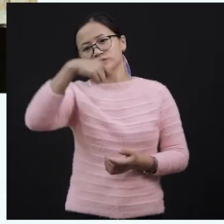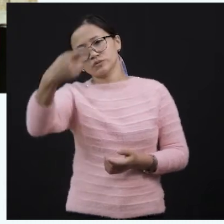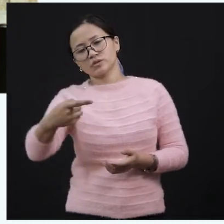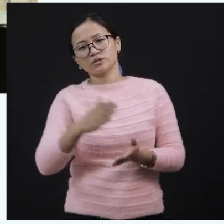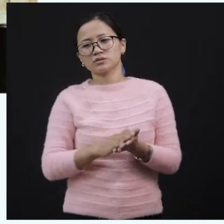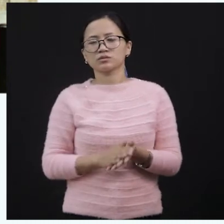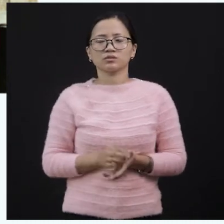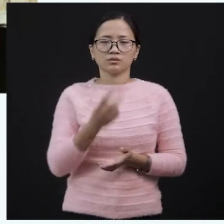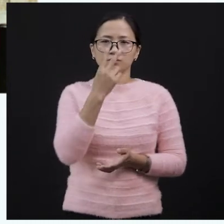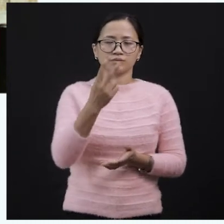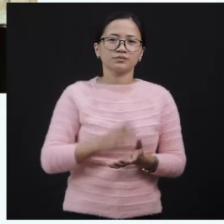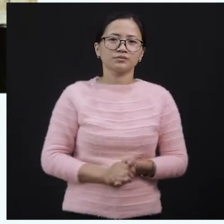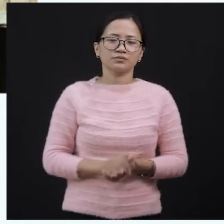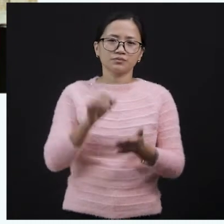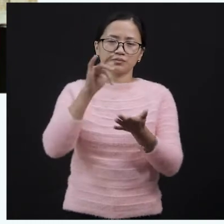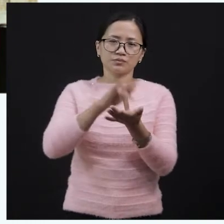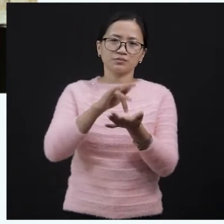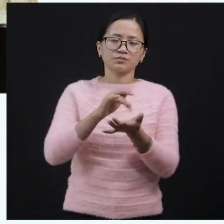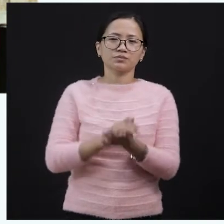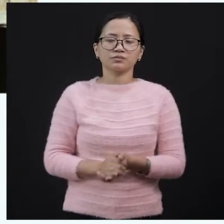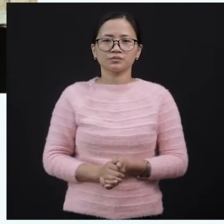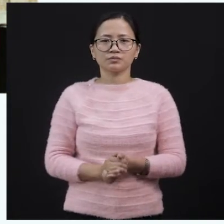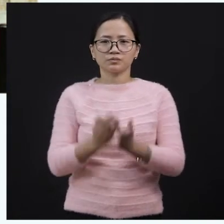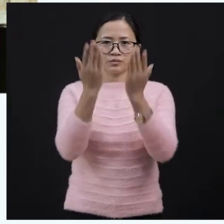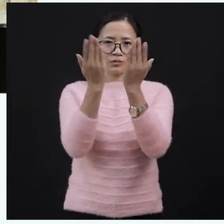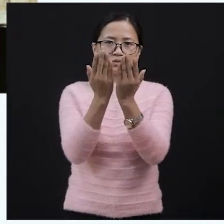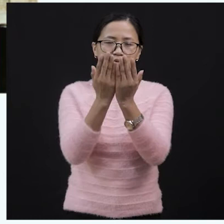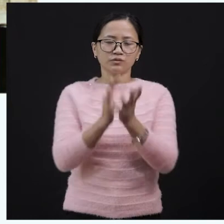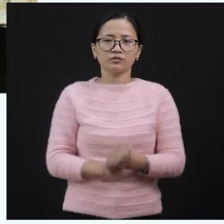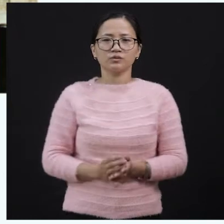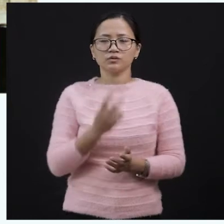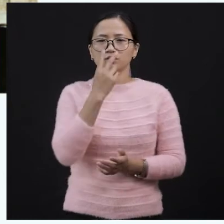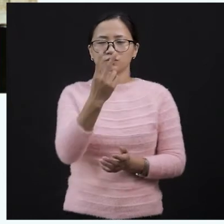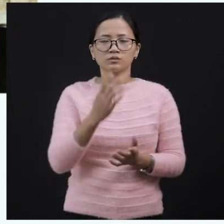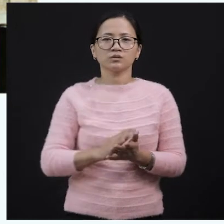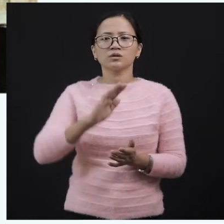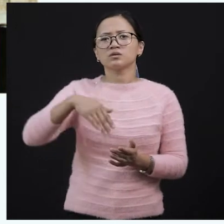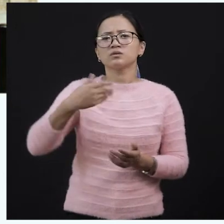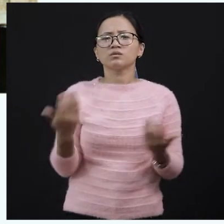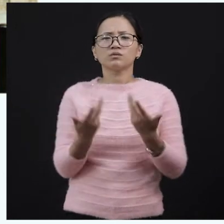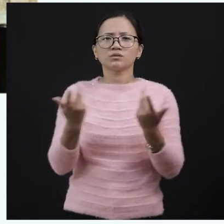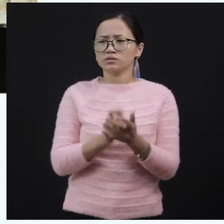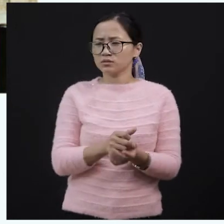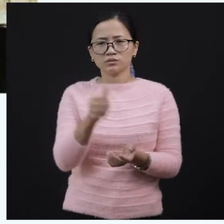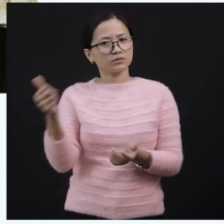And if I place a book in front of me, I will not be able to see what is on the other side,